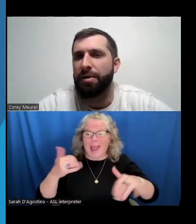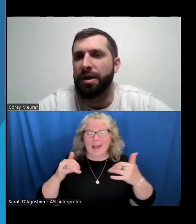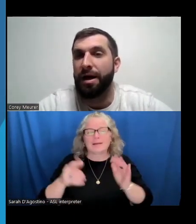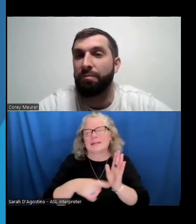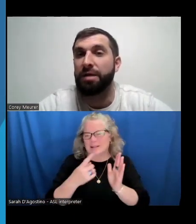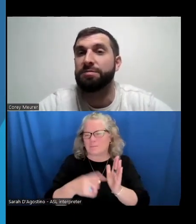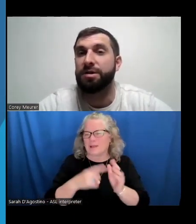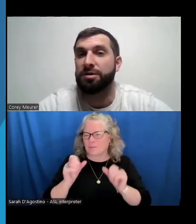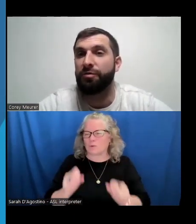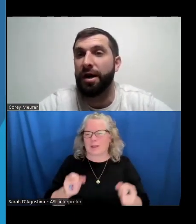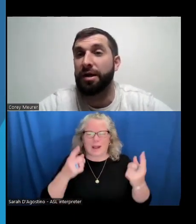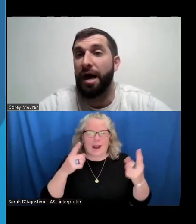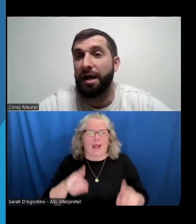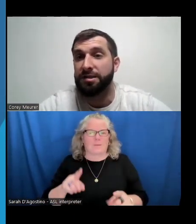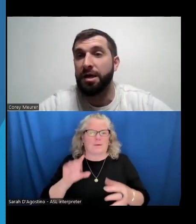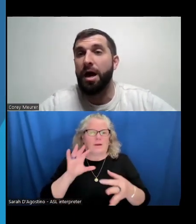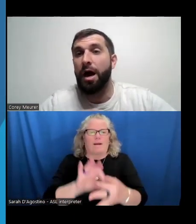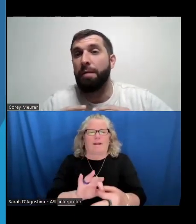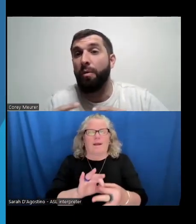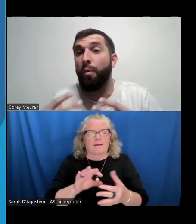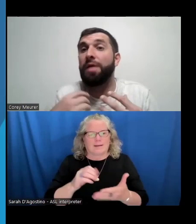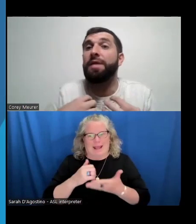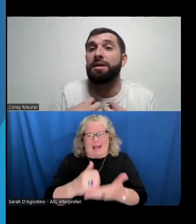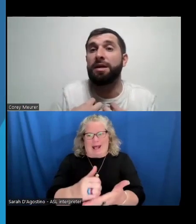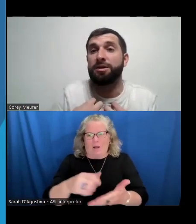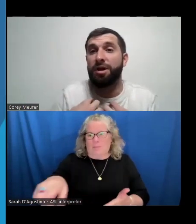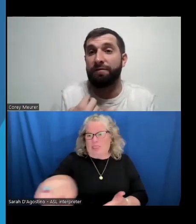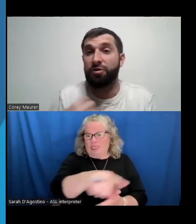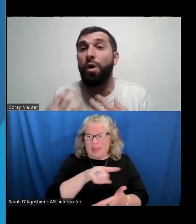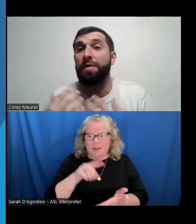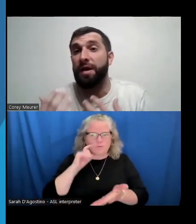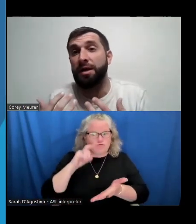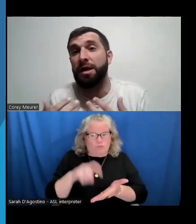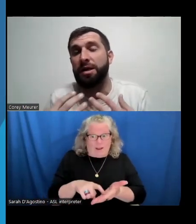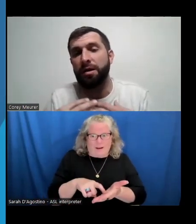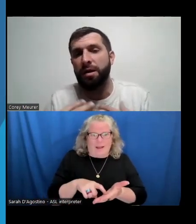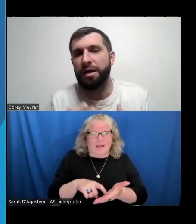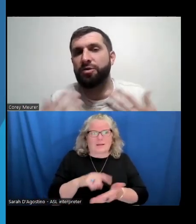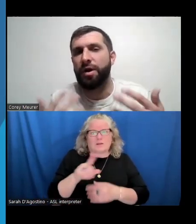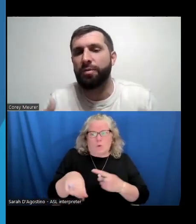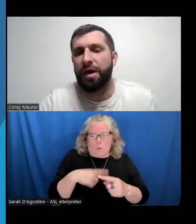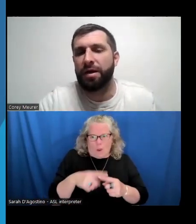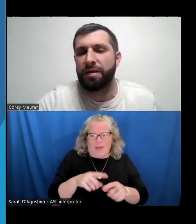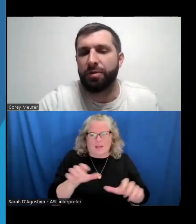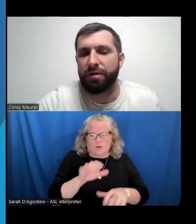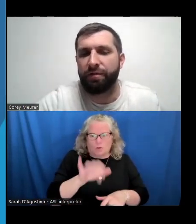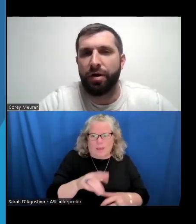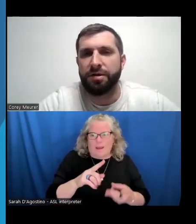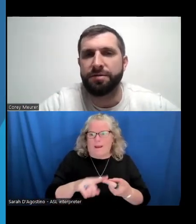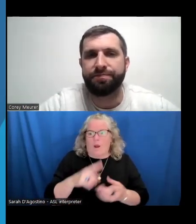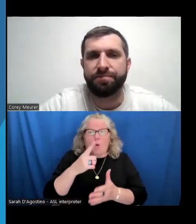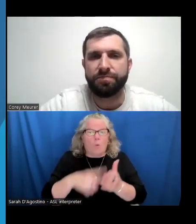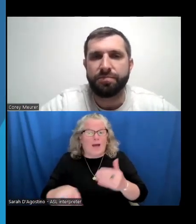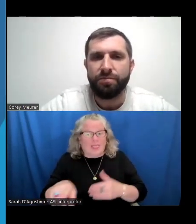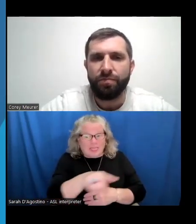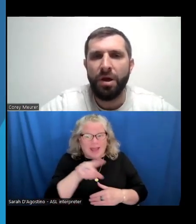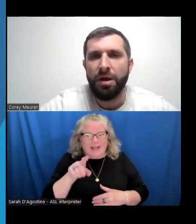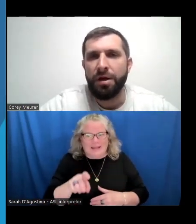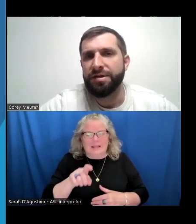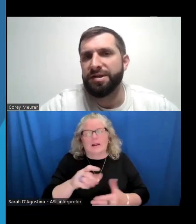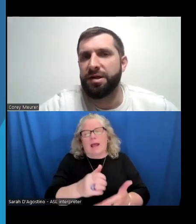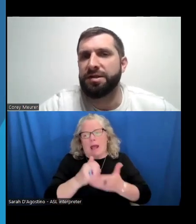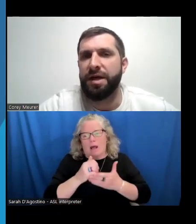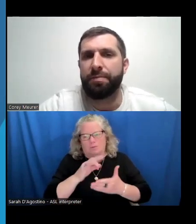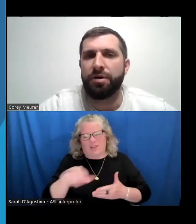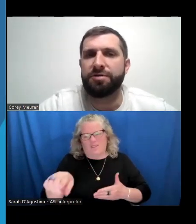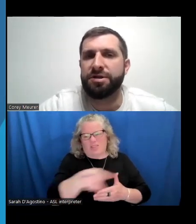what's happening and help them start to recognize when they need a shift or what they need. And it's great when they can label it for us.